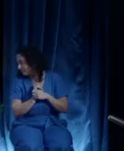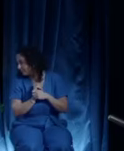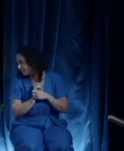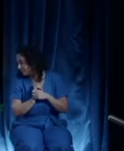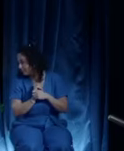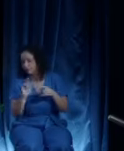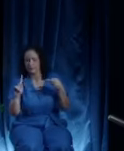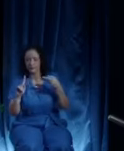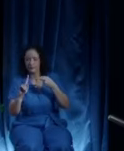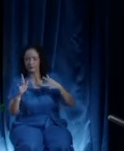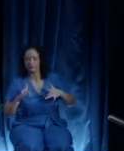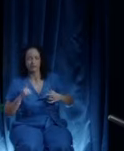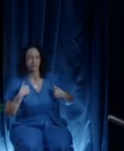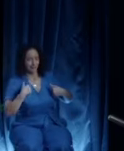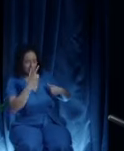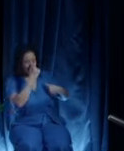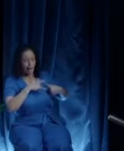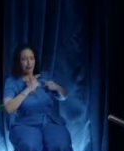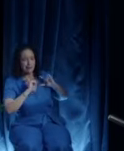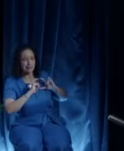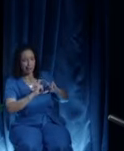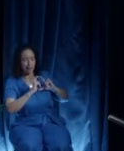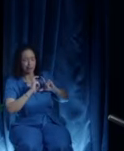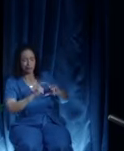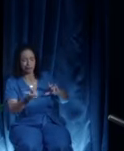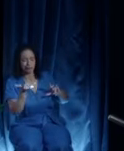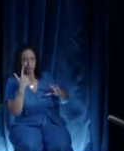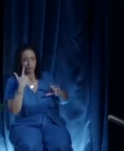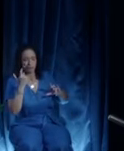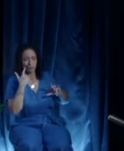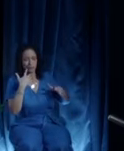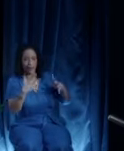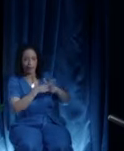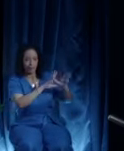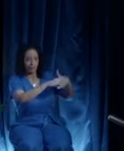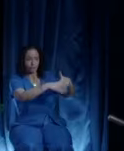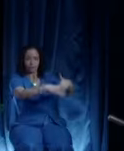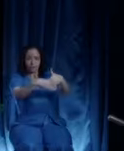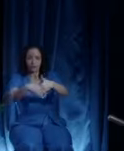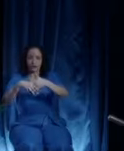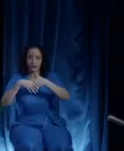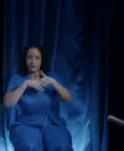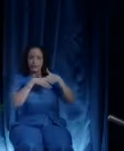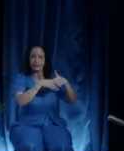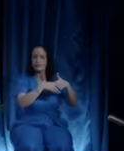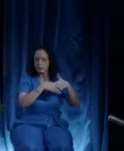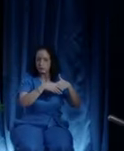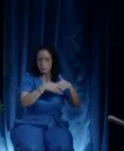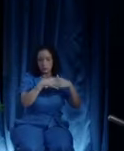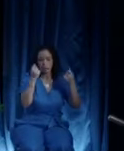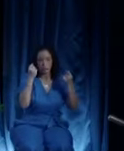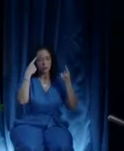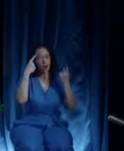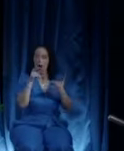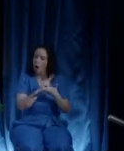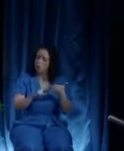she thought she could survive in terms of friendship that we would understand in a much more normal way in terms of friendship rather